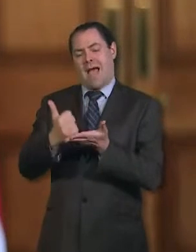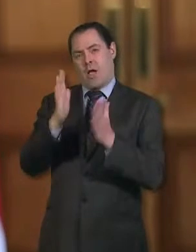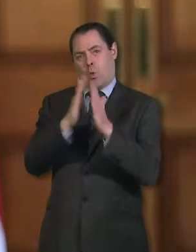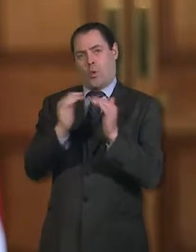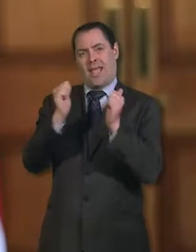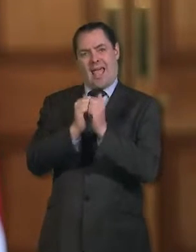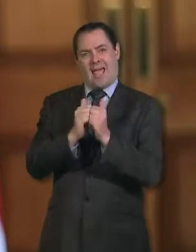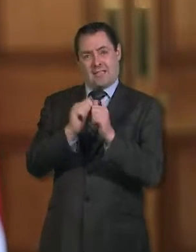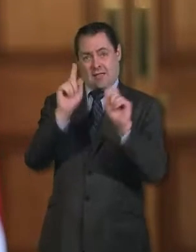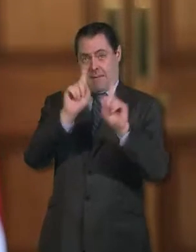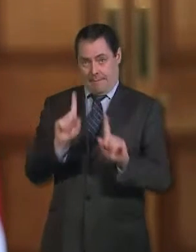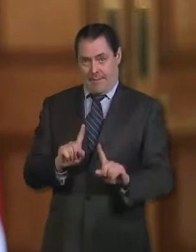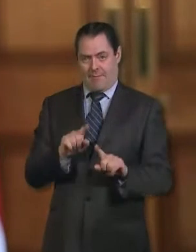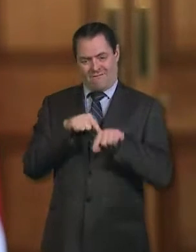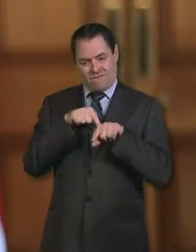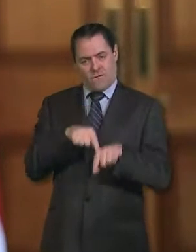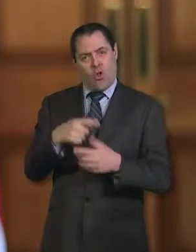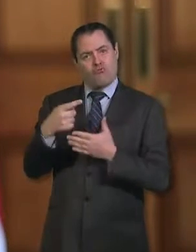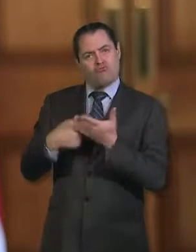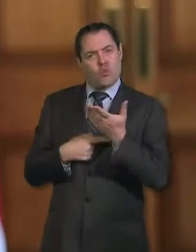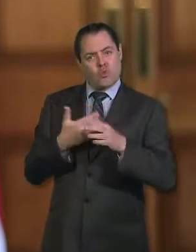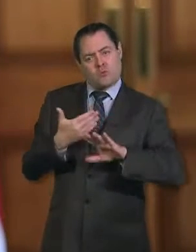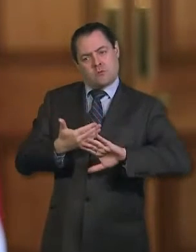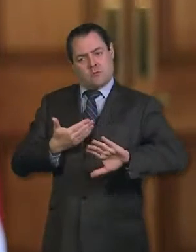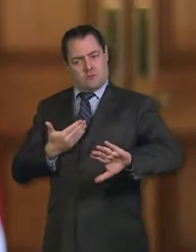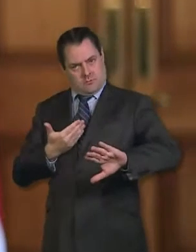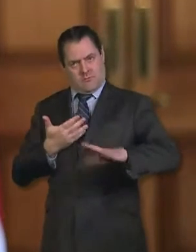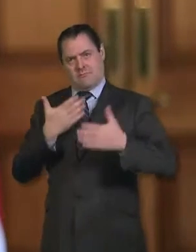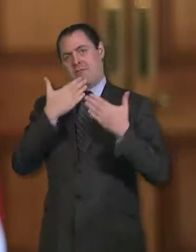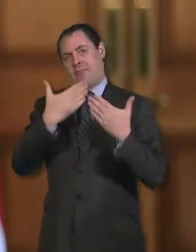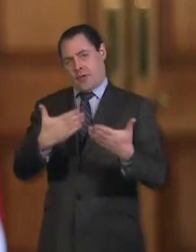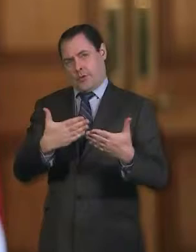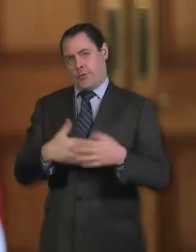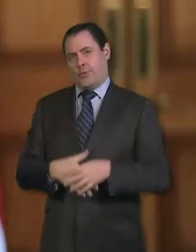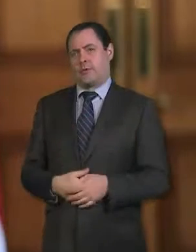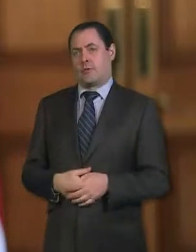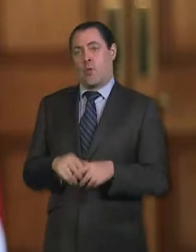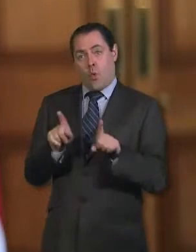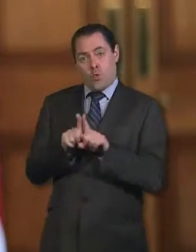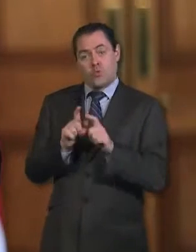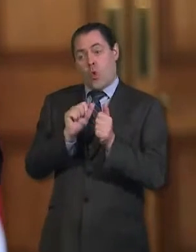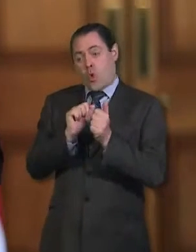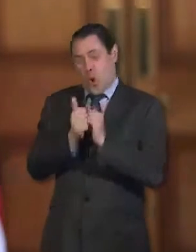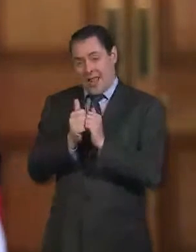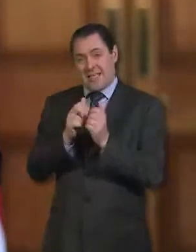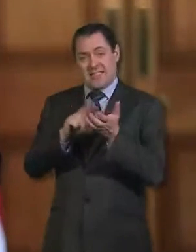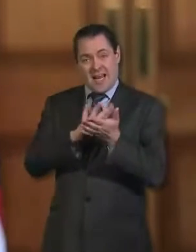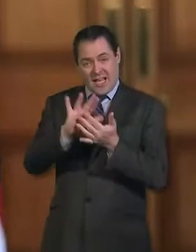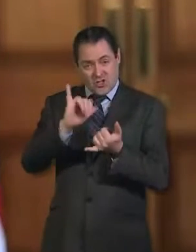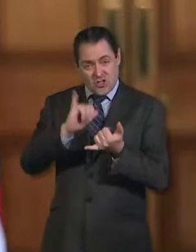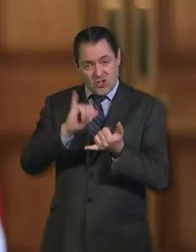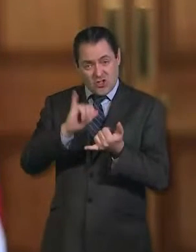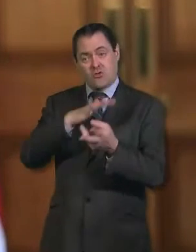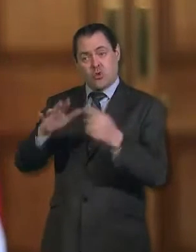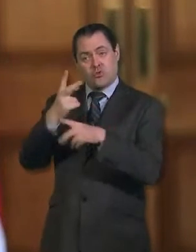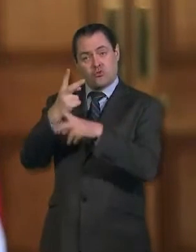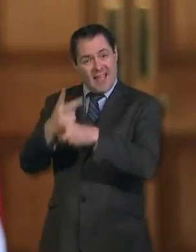rules. And especially to my colleagues in the NHS and in social care who are doing so